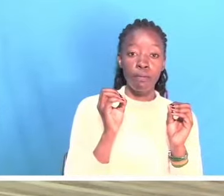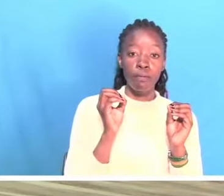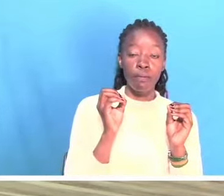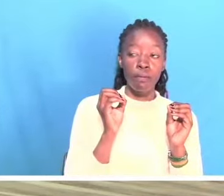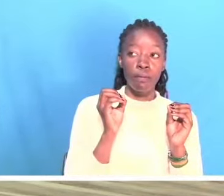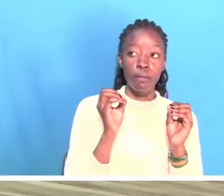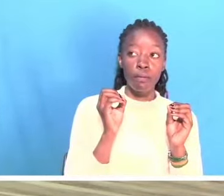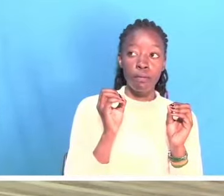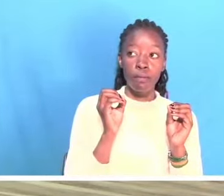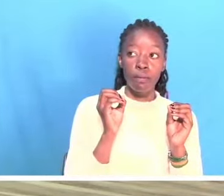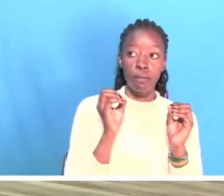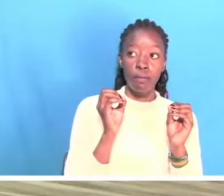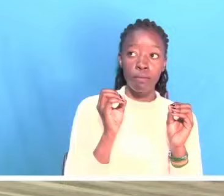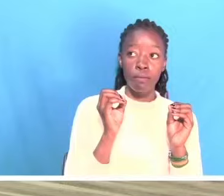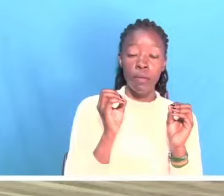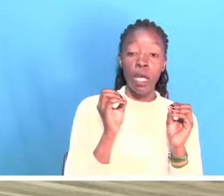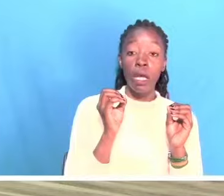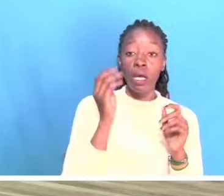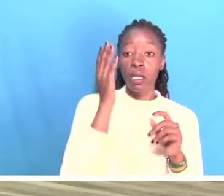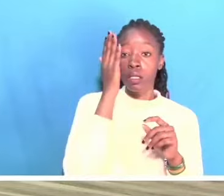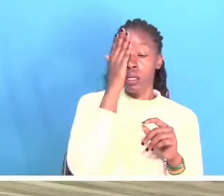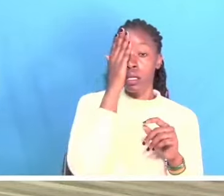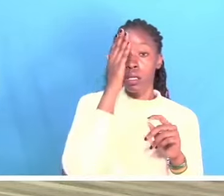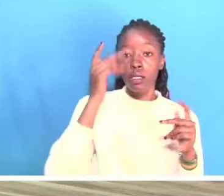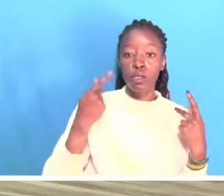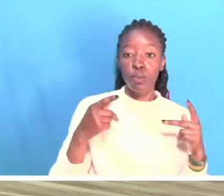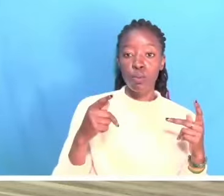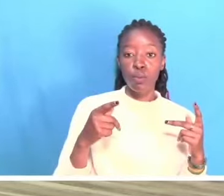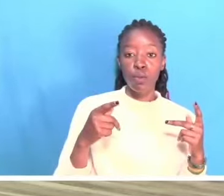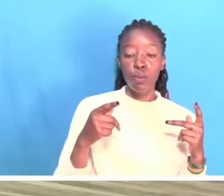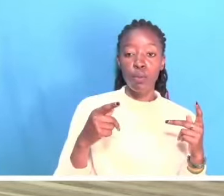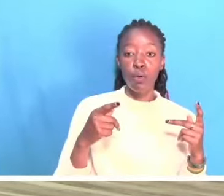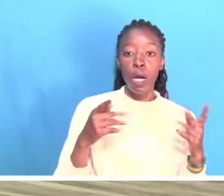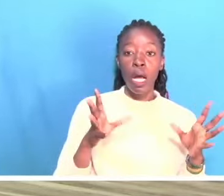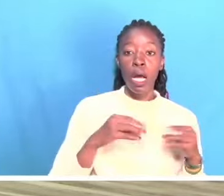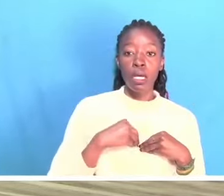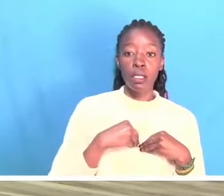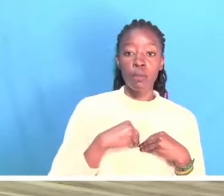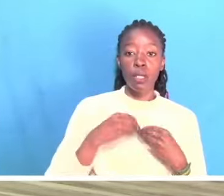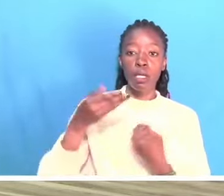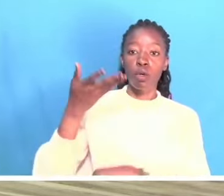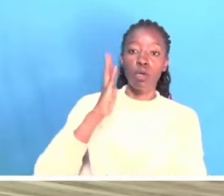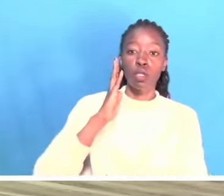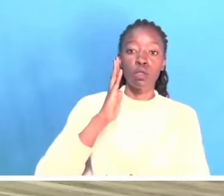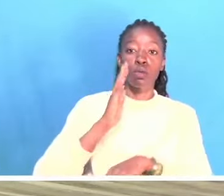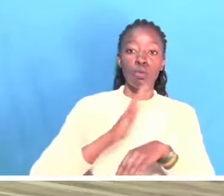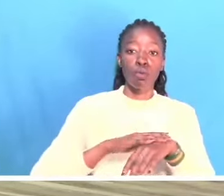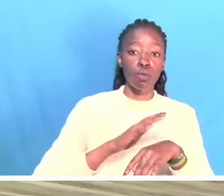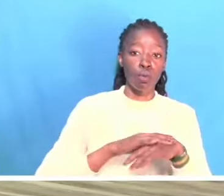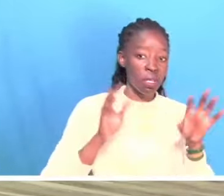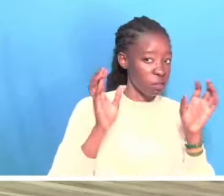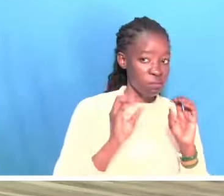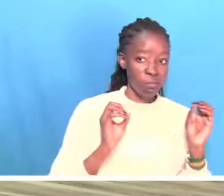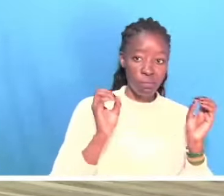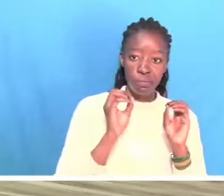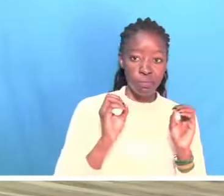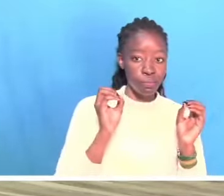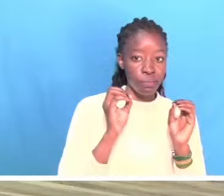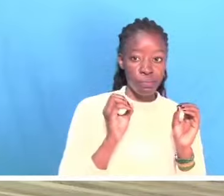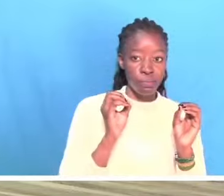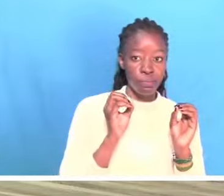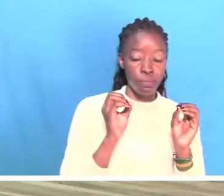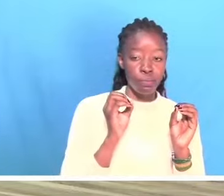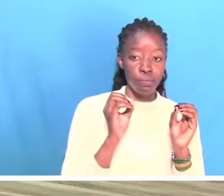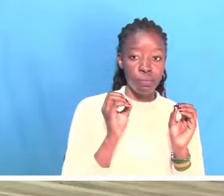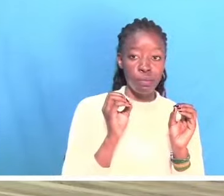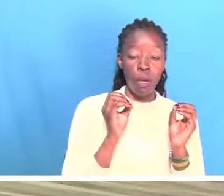repentance. You know, Israel had despised God's goodness and assumed a low estate of God's patience. He